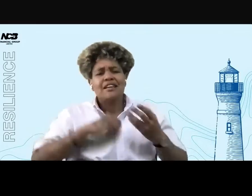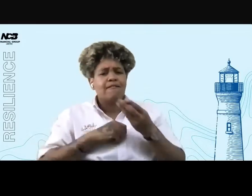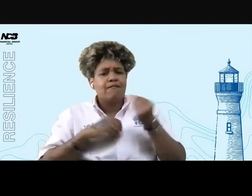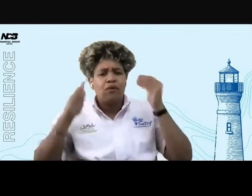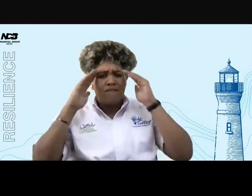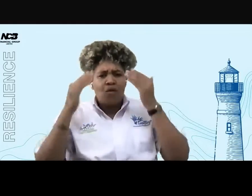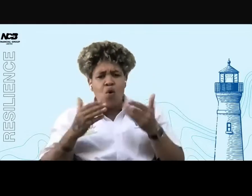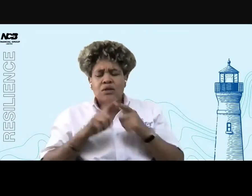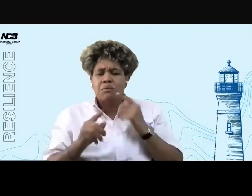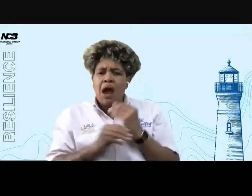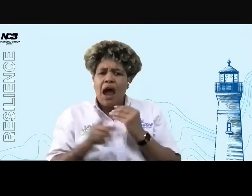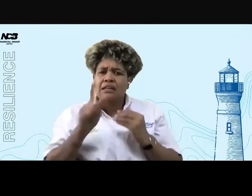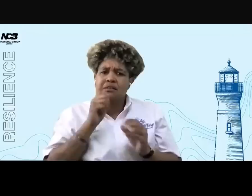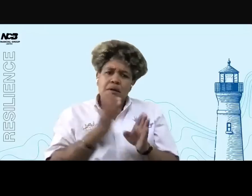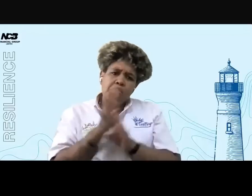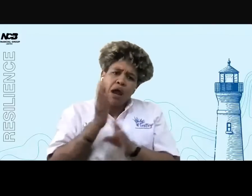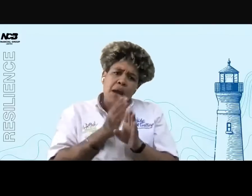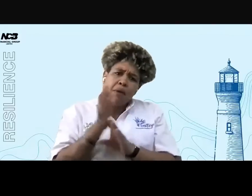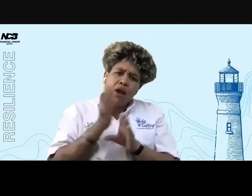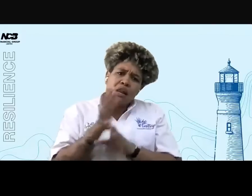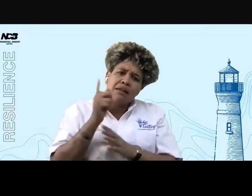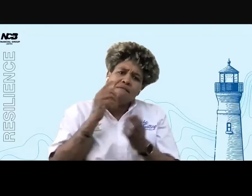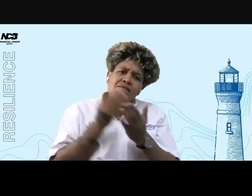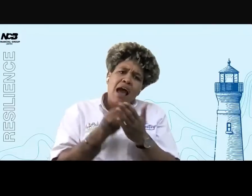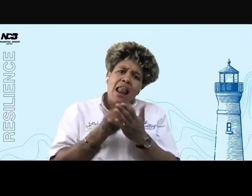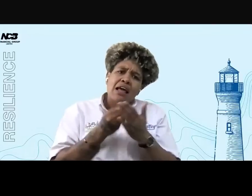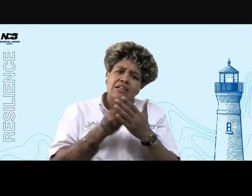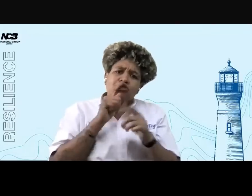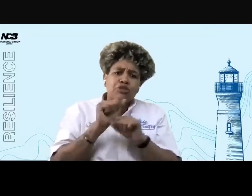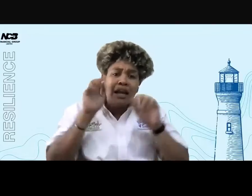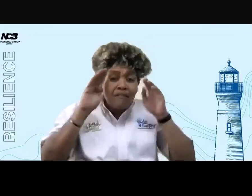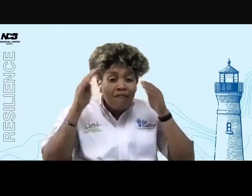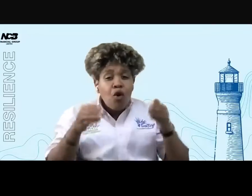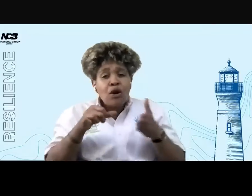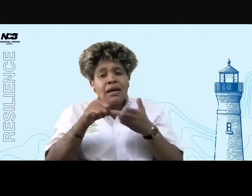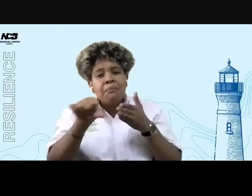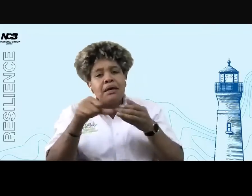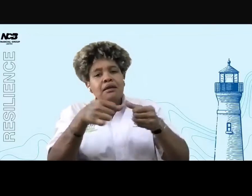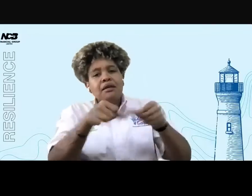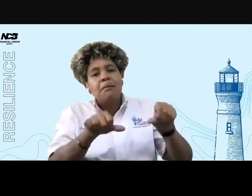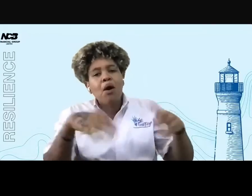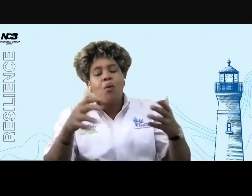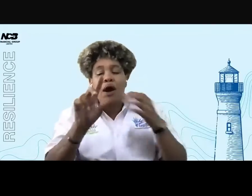focus, but primarily financial focus is to pay down